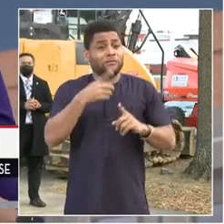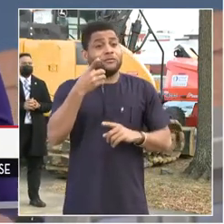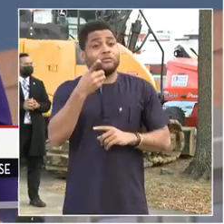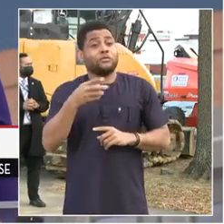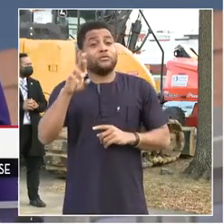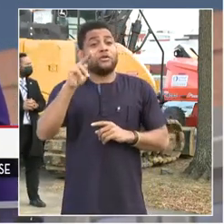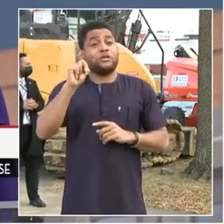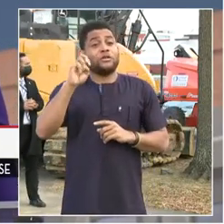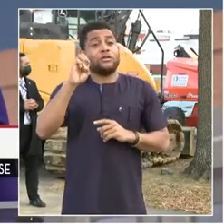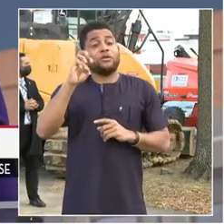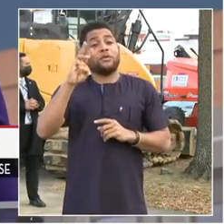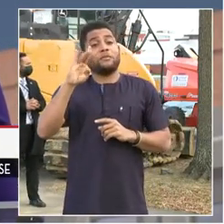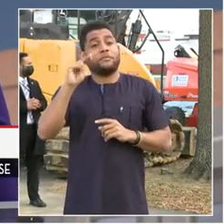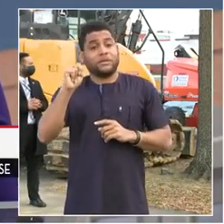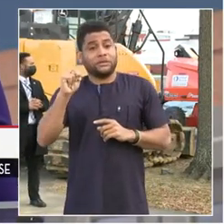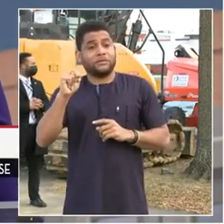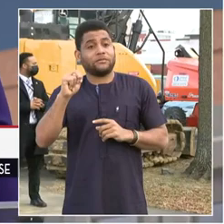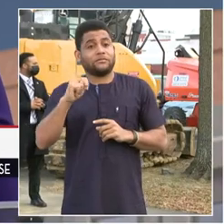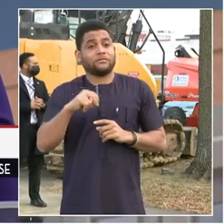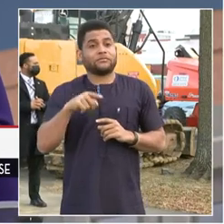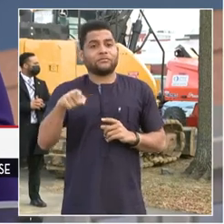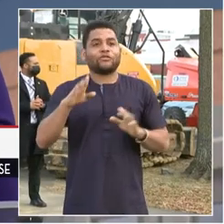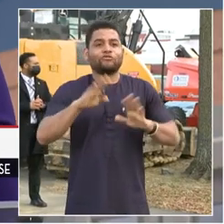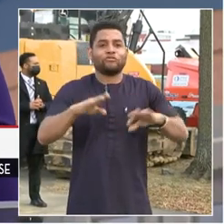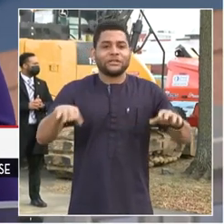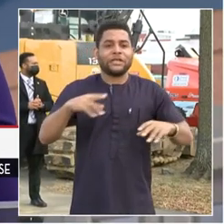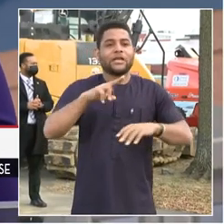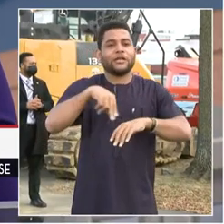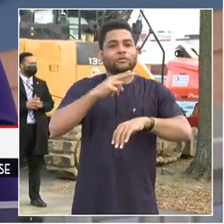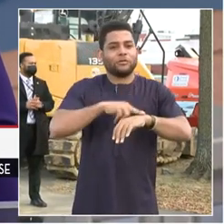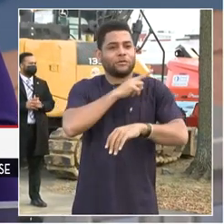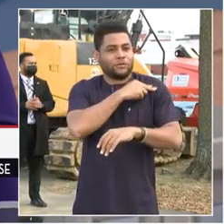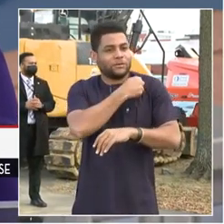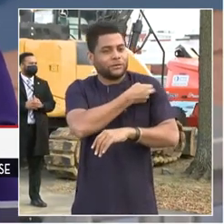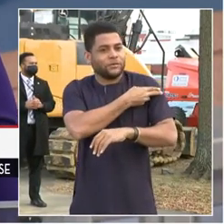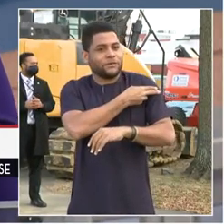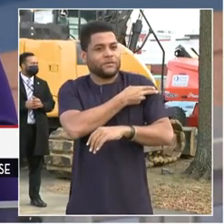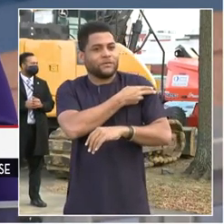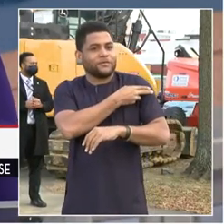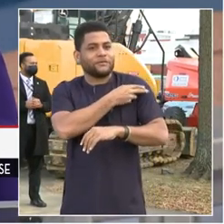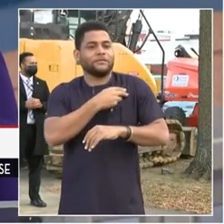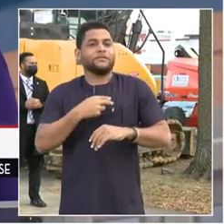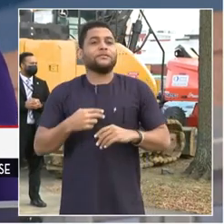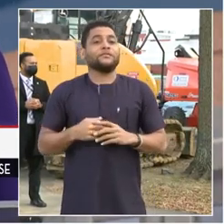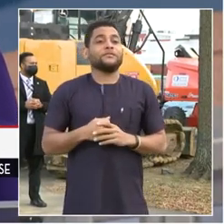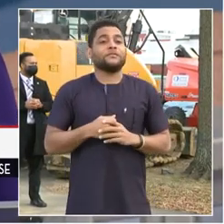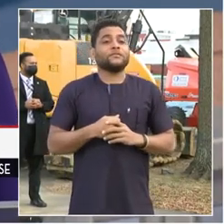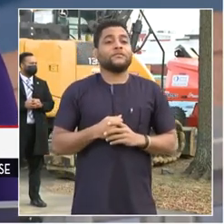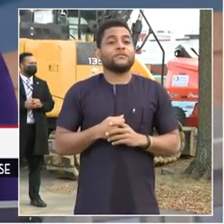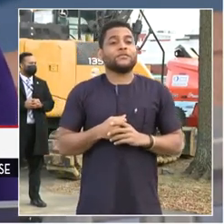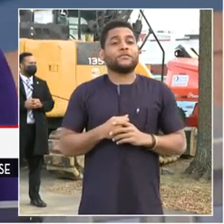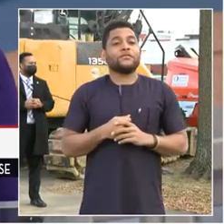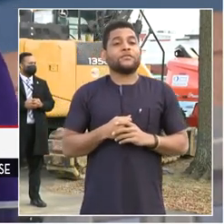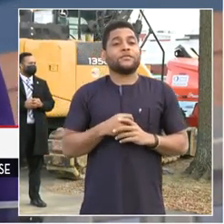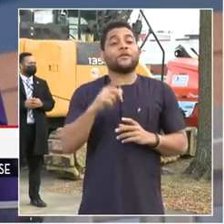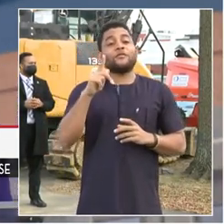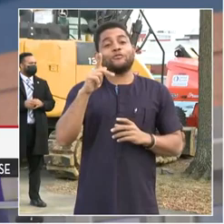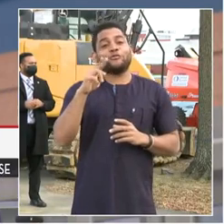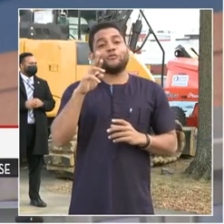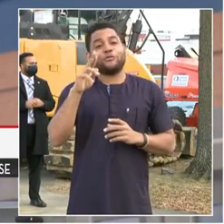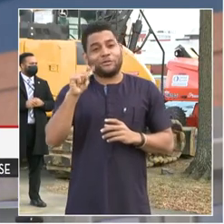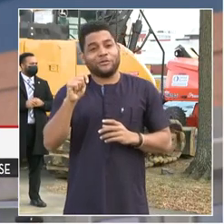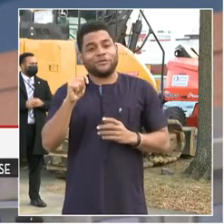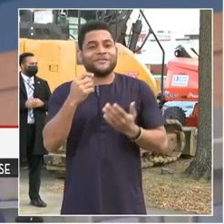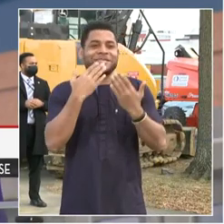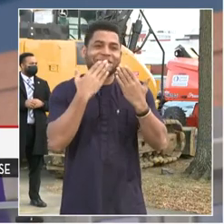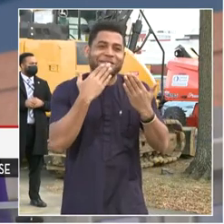of the Children's National Hospital. Kurt, I want to thank you. You already know the reputation of Children's National